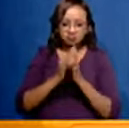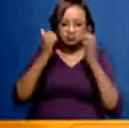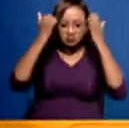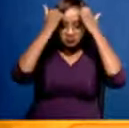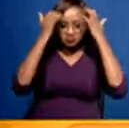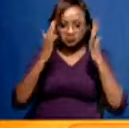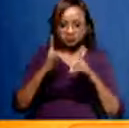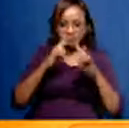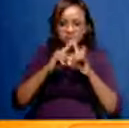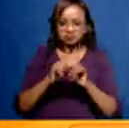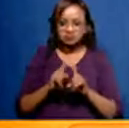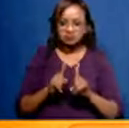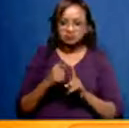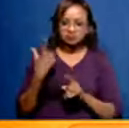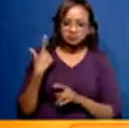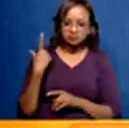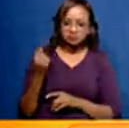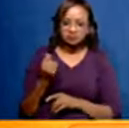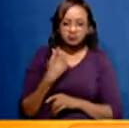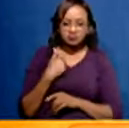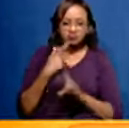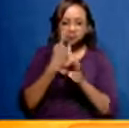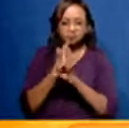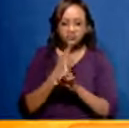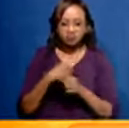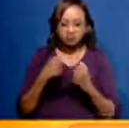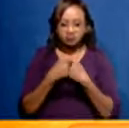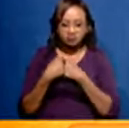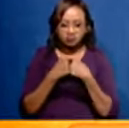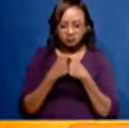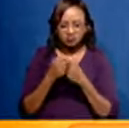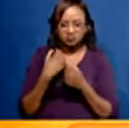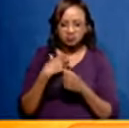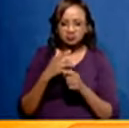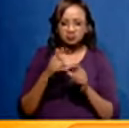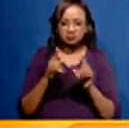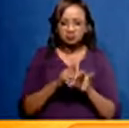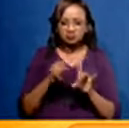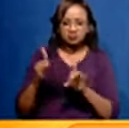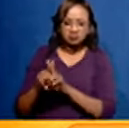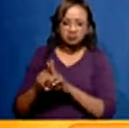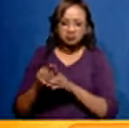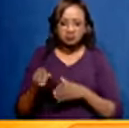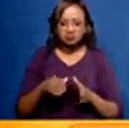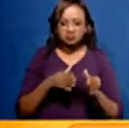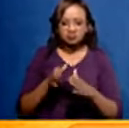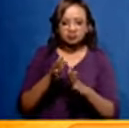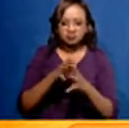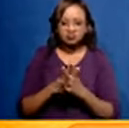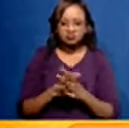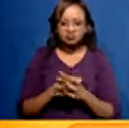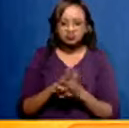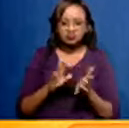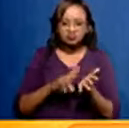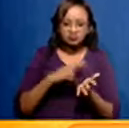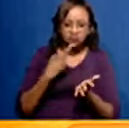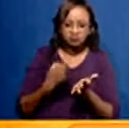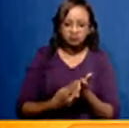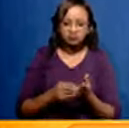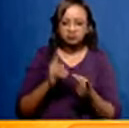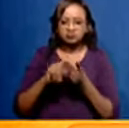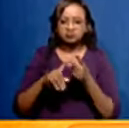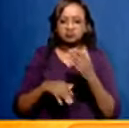which I had in the last few days, 10 of them, there was a common thread. Resource constraints,